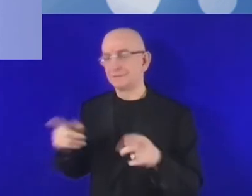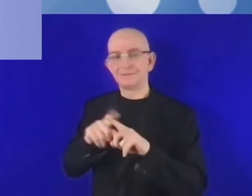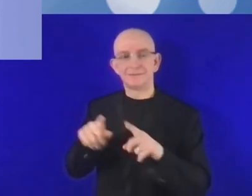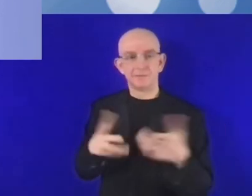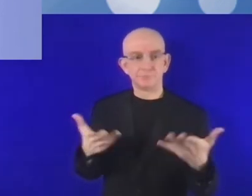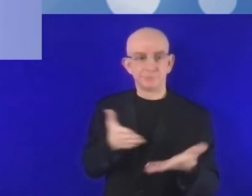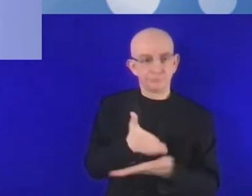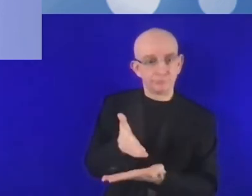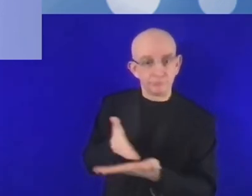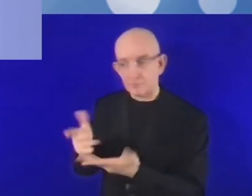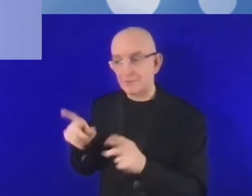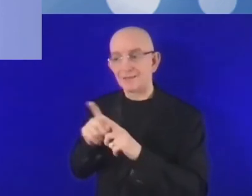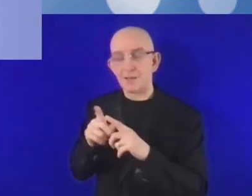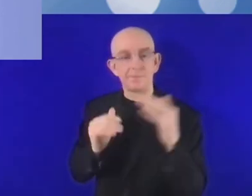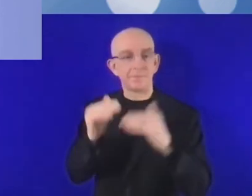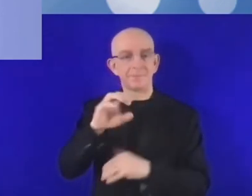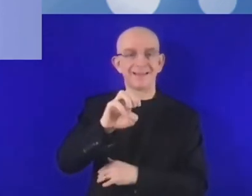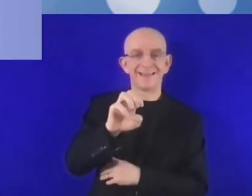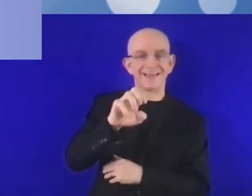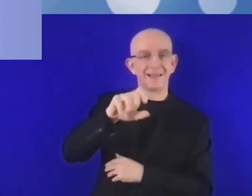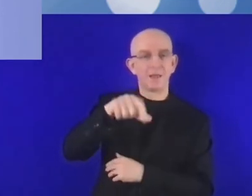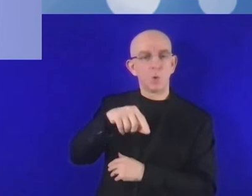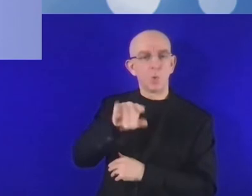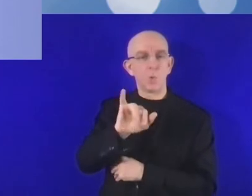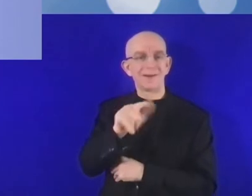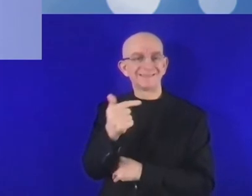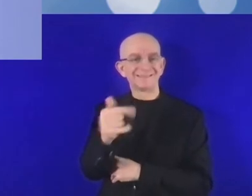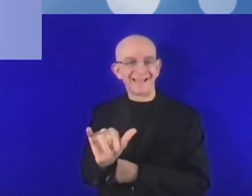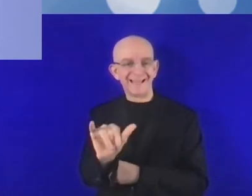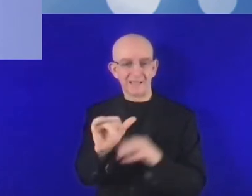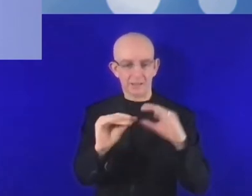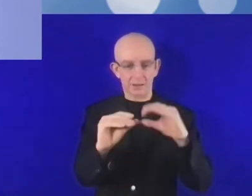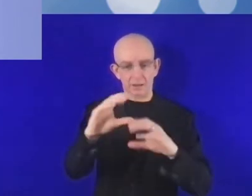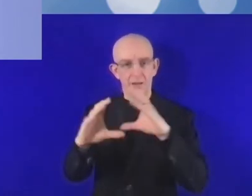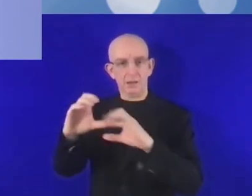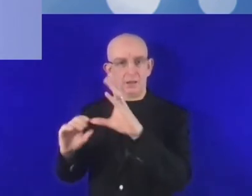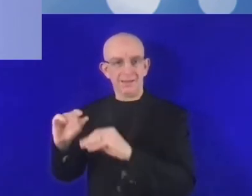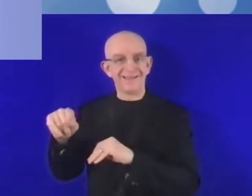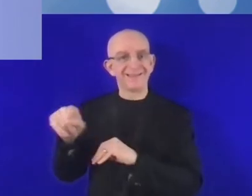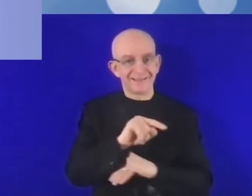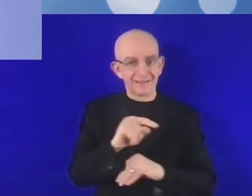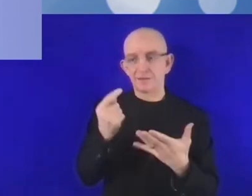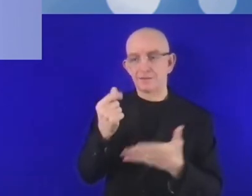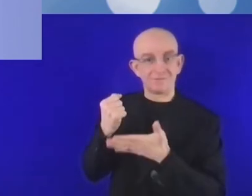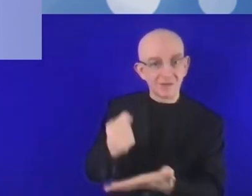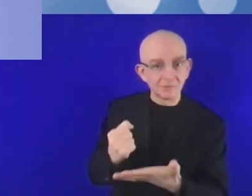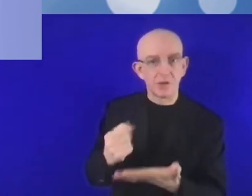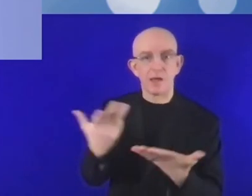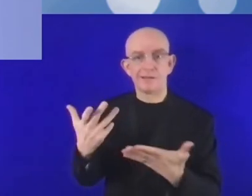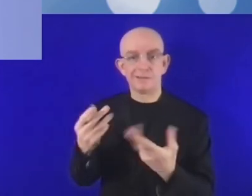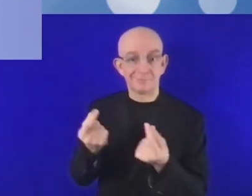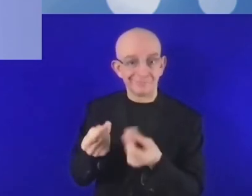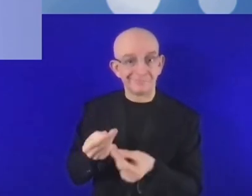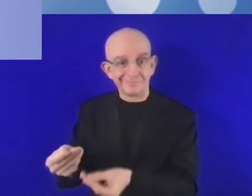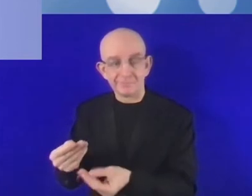are best fit for supporting innovation and driving technological change so to addre to address these gaps um